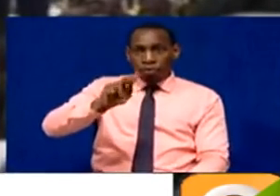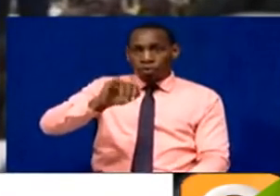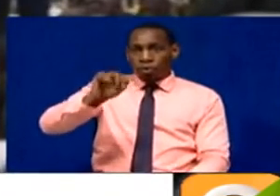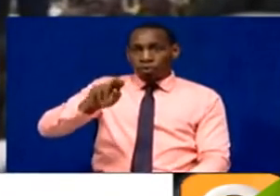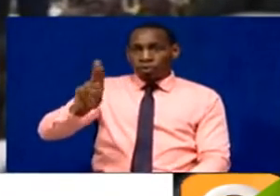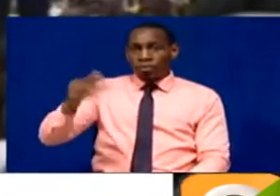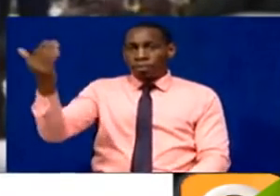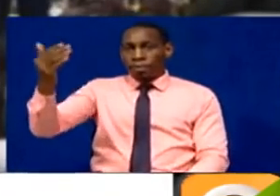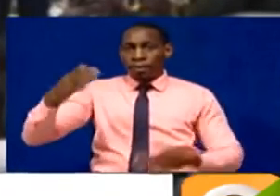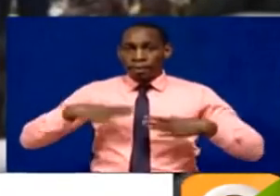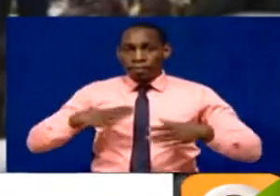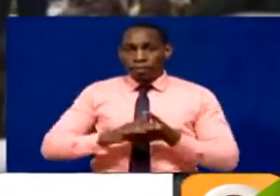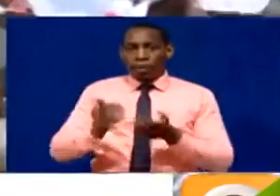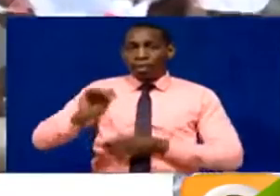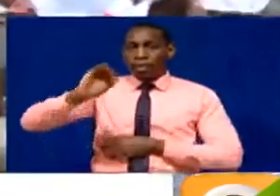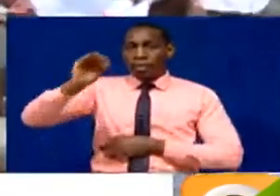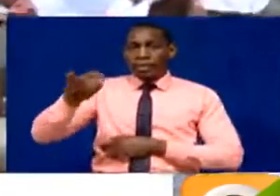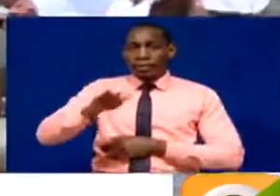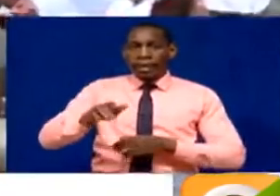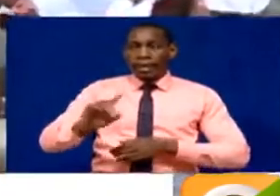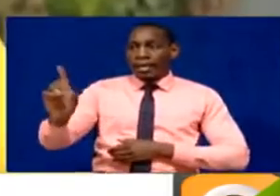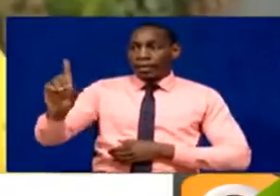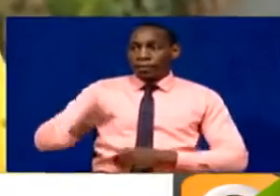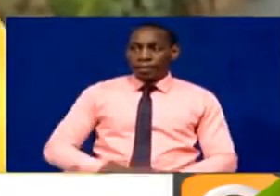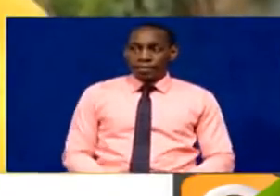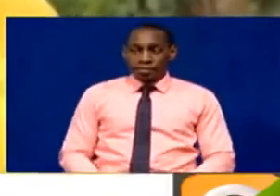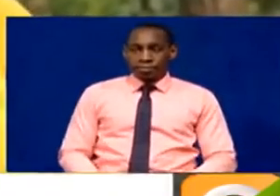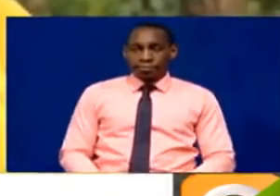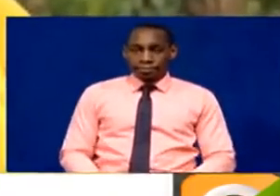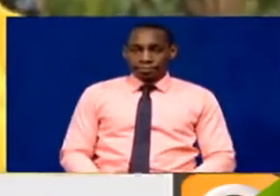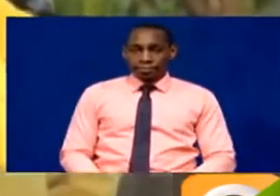a gathering at City Park, Nairobi.